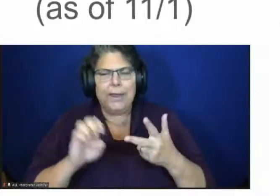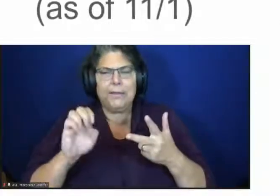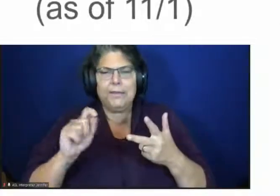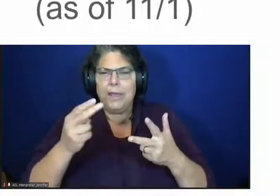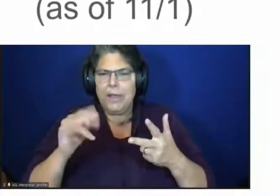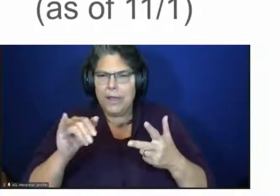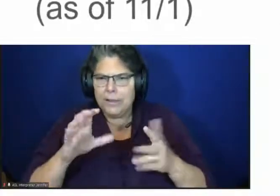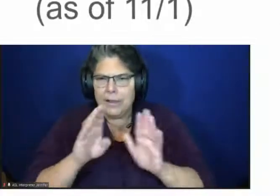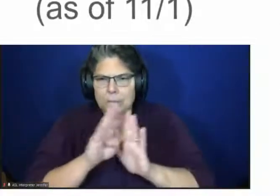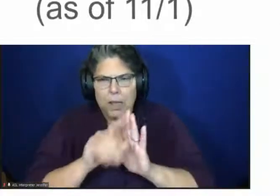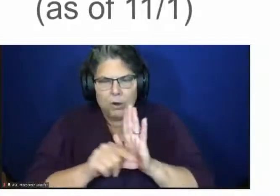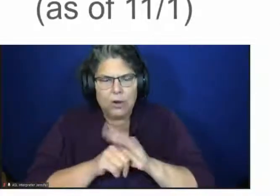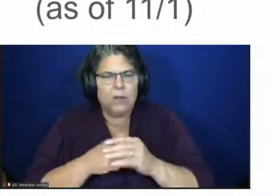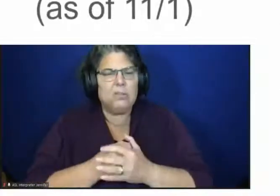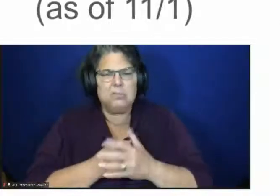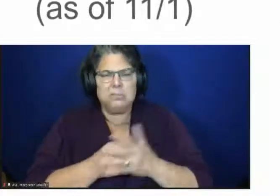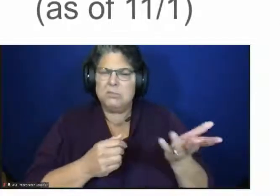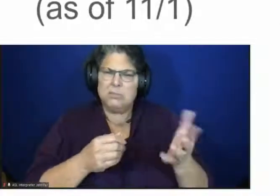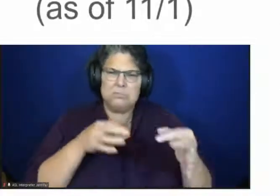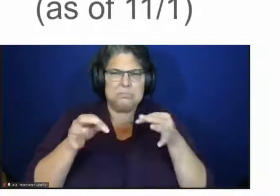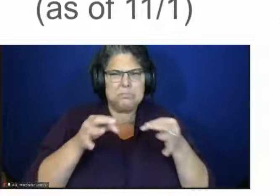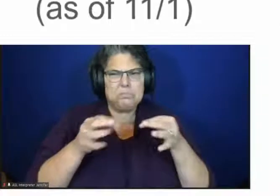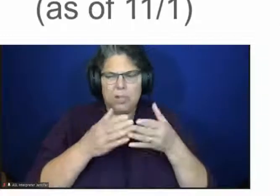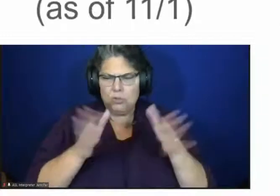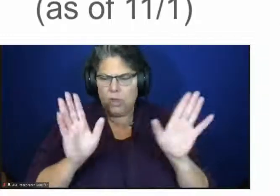go over in general our